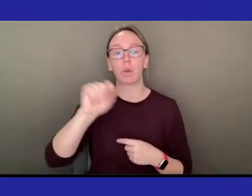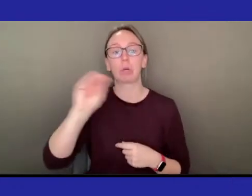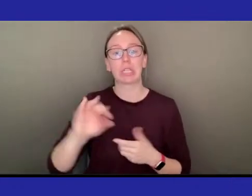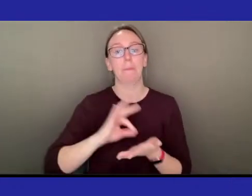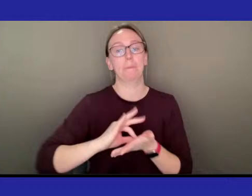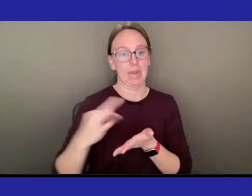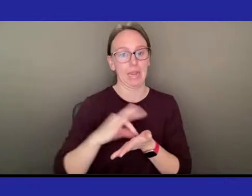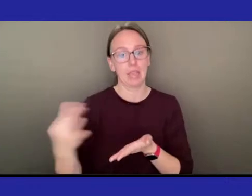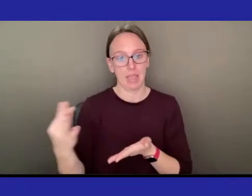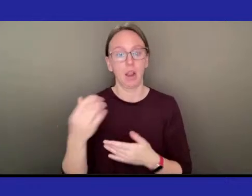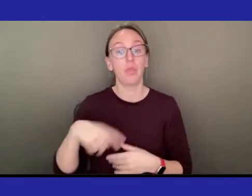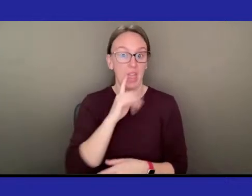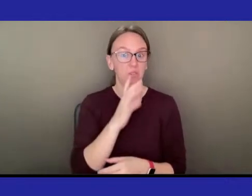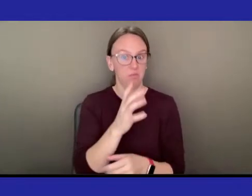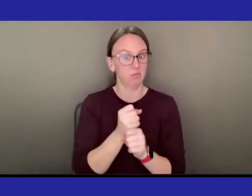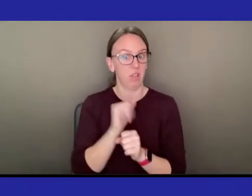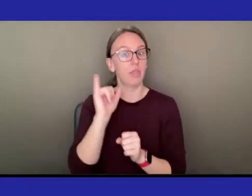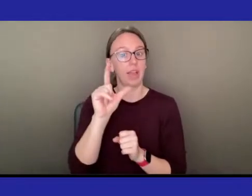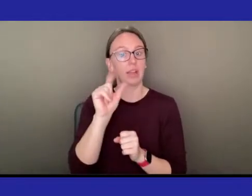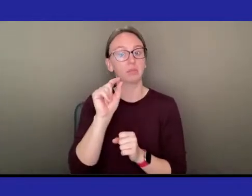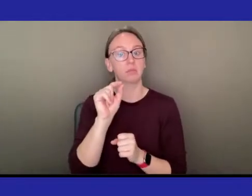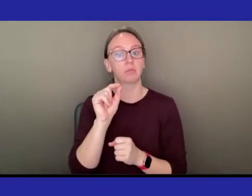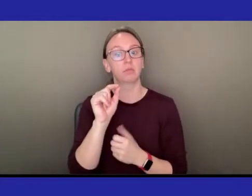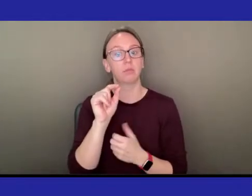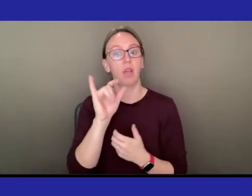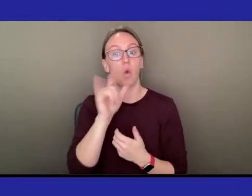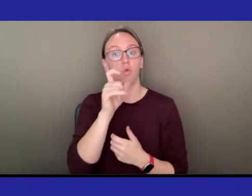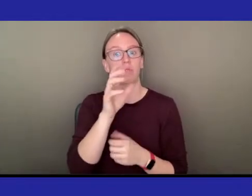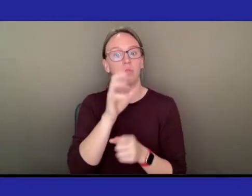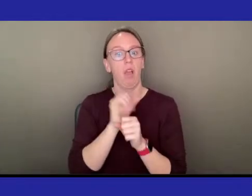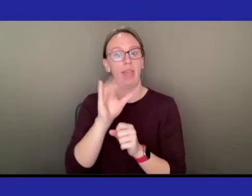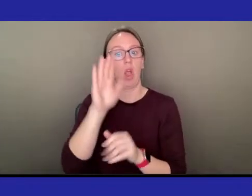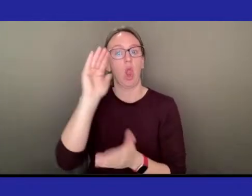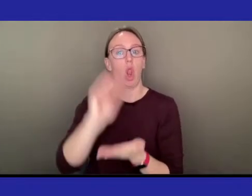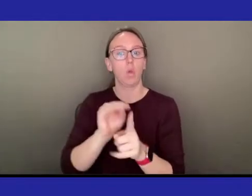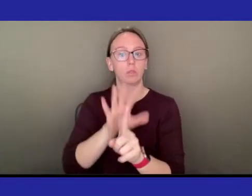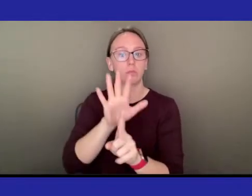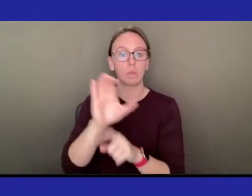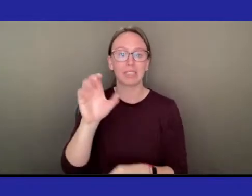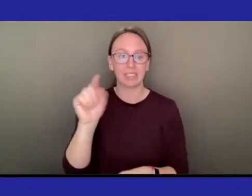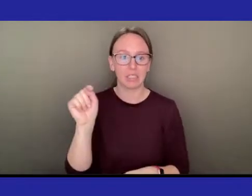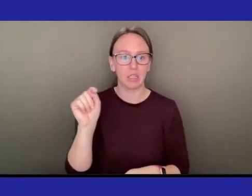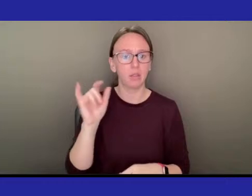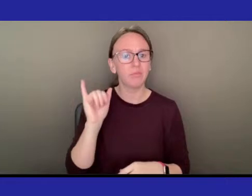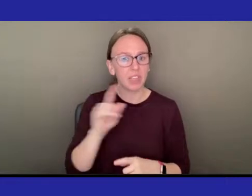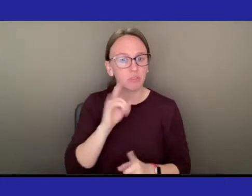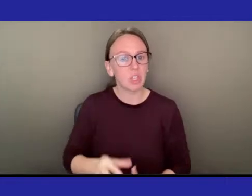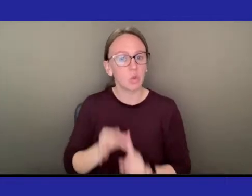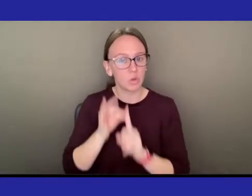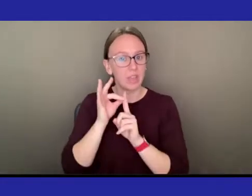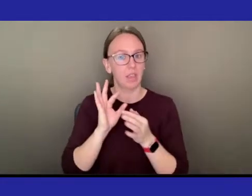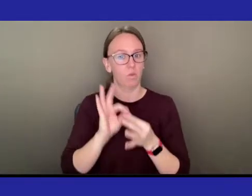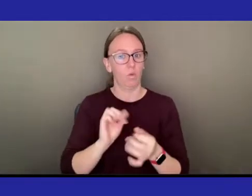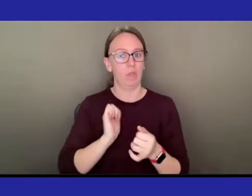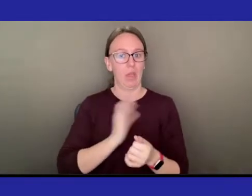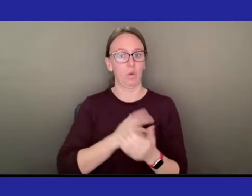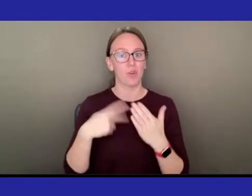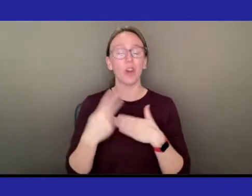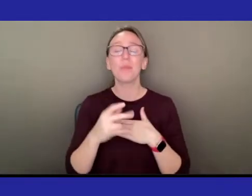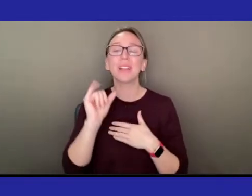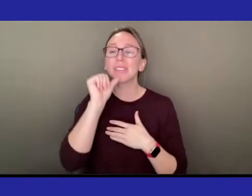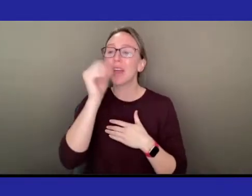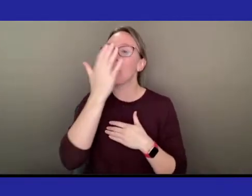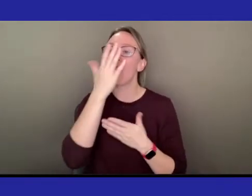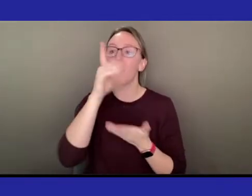low-dose CTs. And that's really unique about our program. And this is not really well published in terms of the